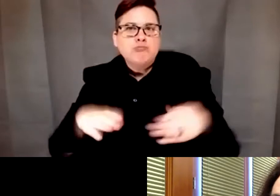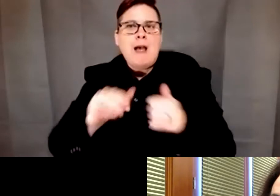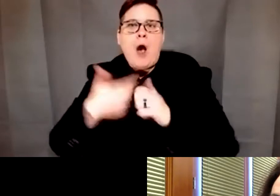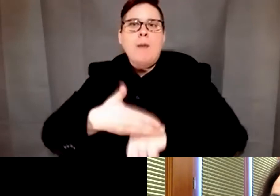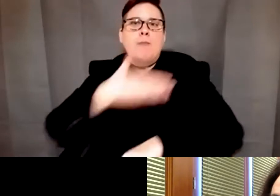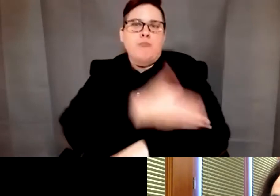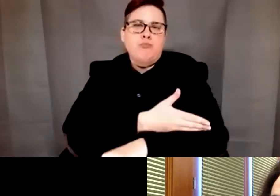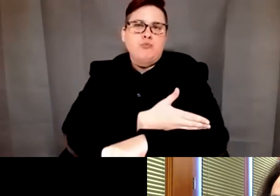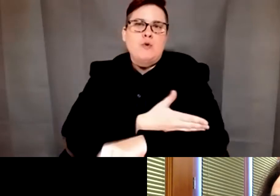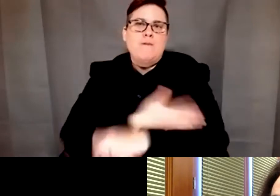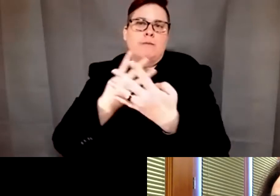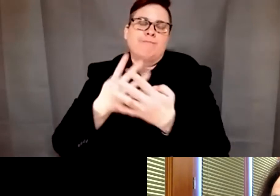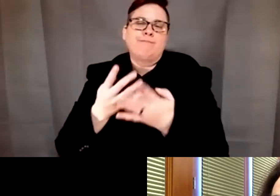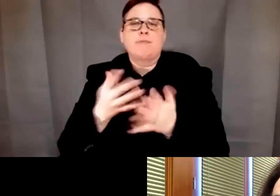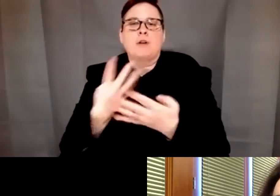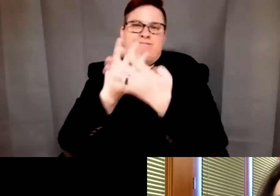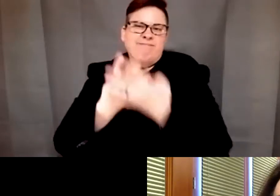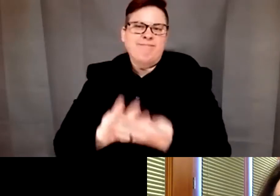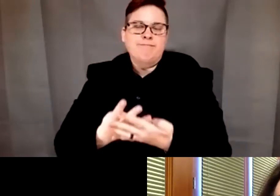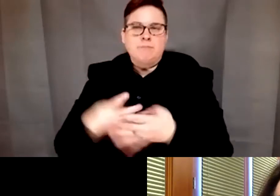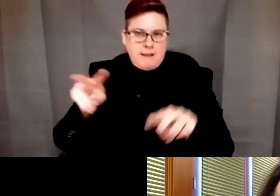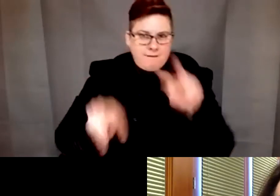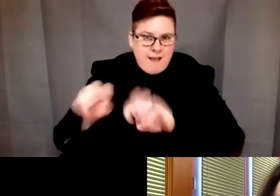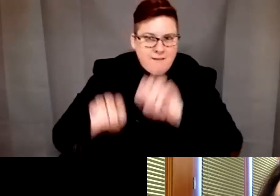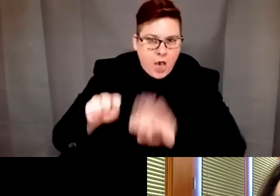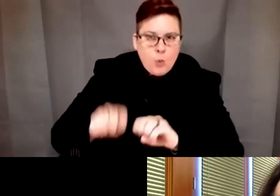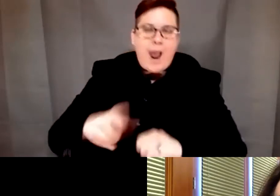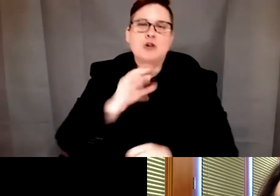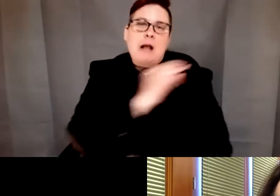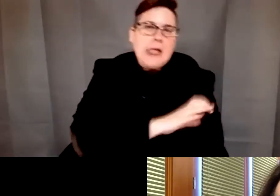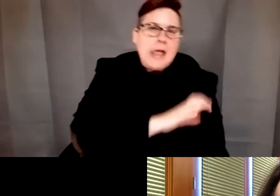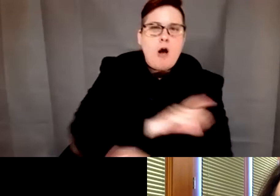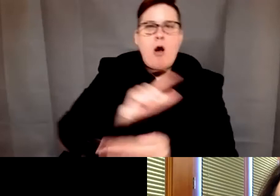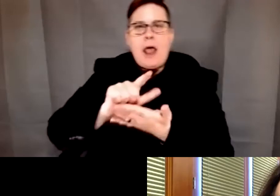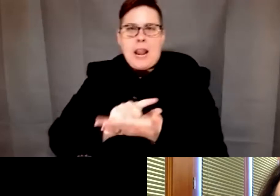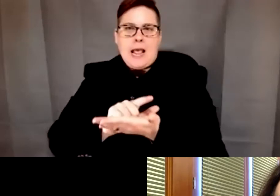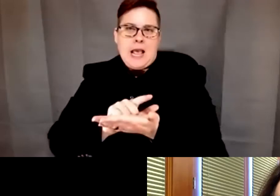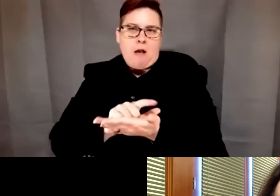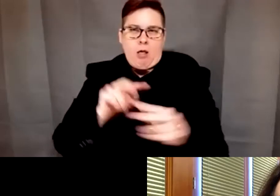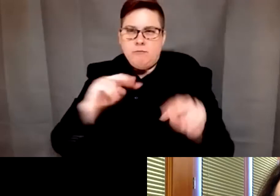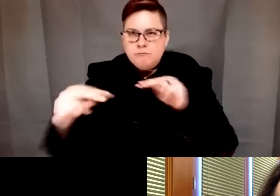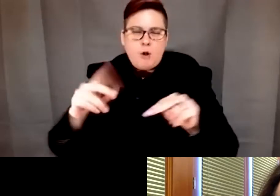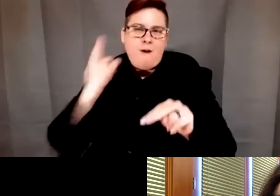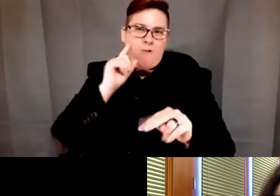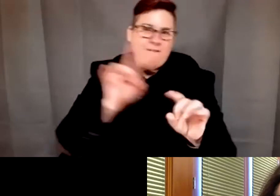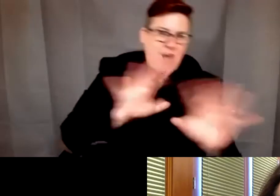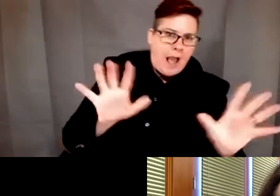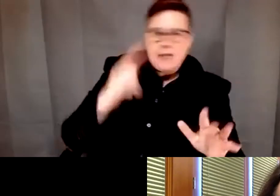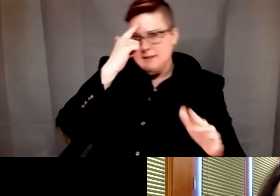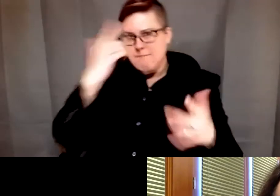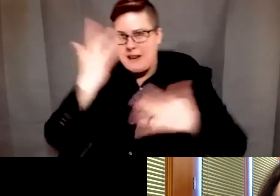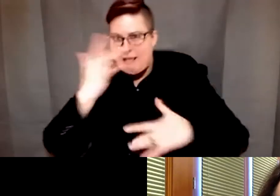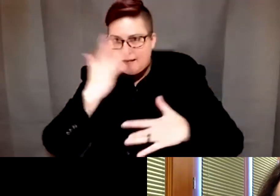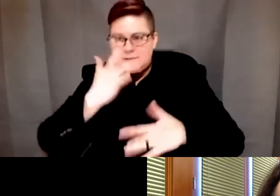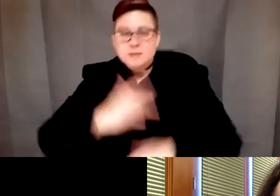forensic evaluations and clinical and legal aspects of the relationship between violence and mental illness.